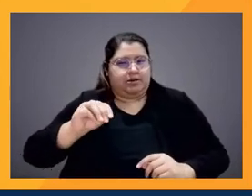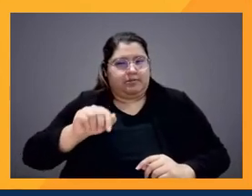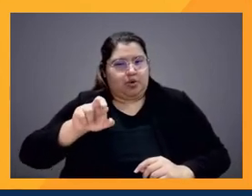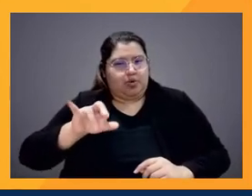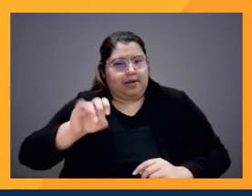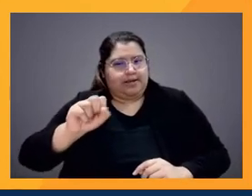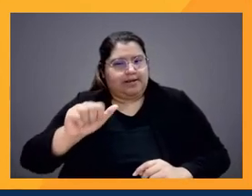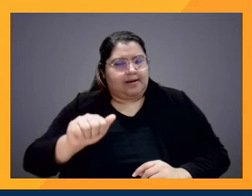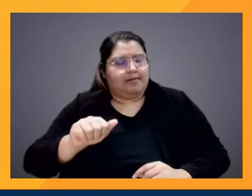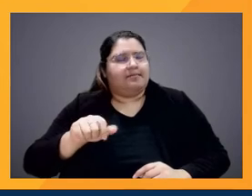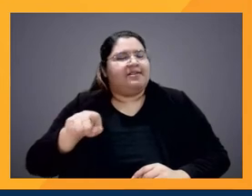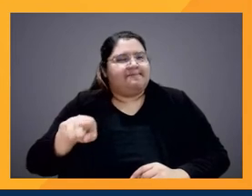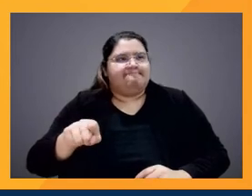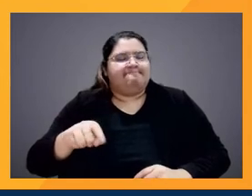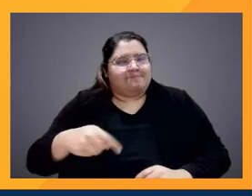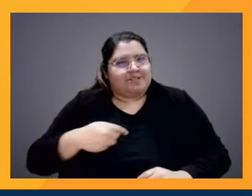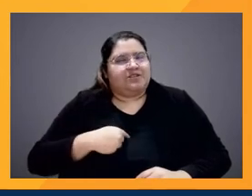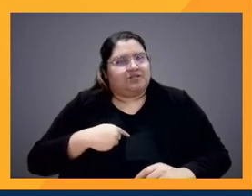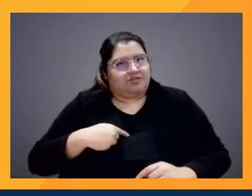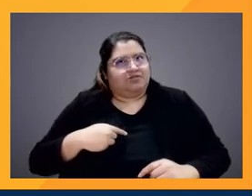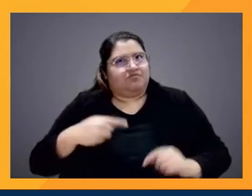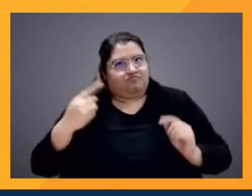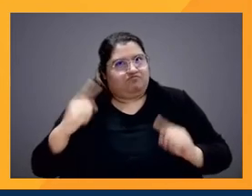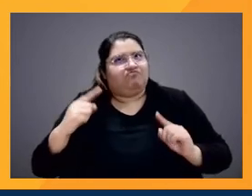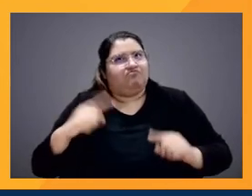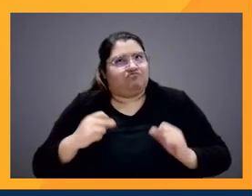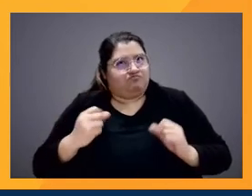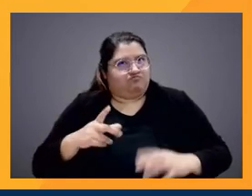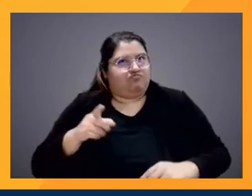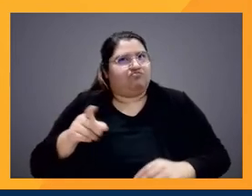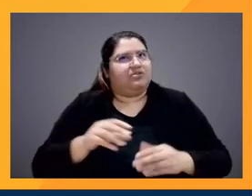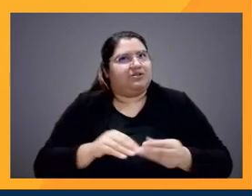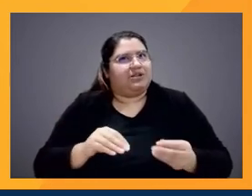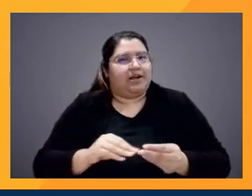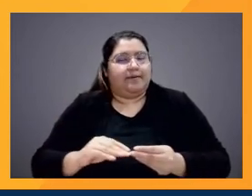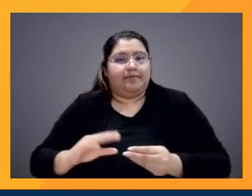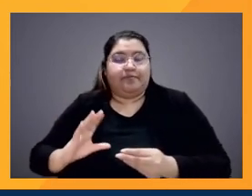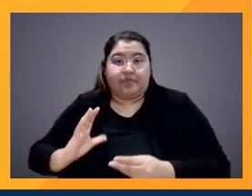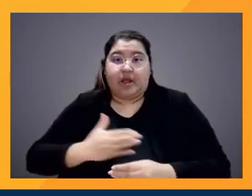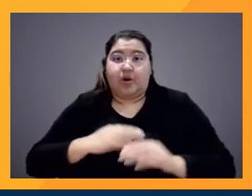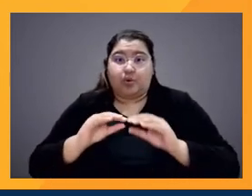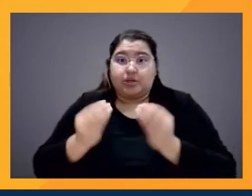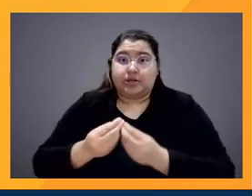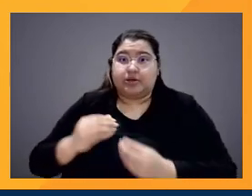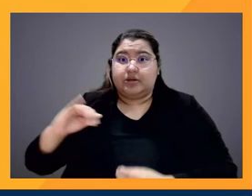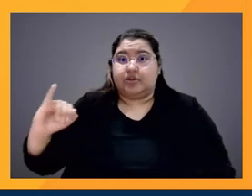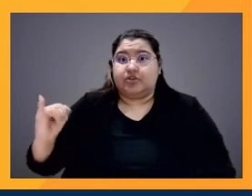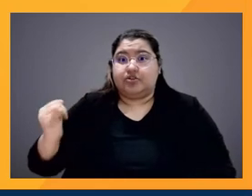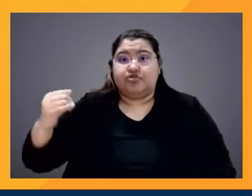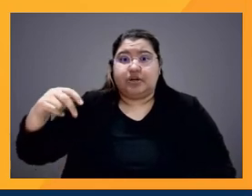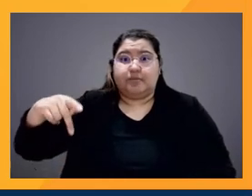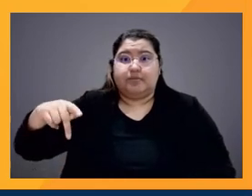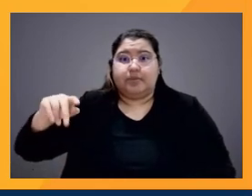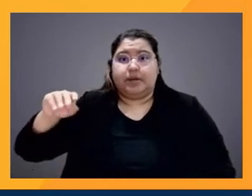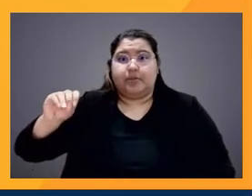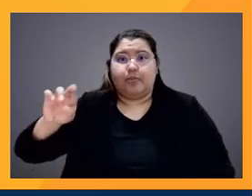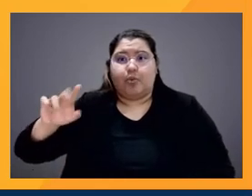So yeah, I'm excited about the future. I think companies like Airbnb, companies like Chase, JP Morgan,